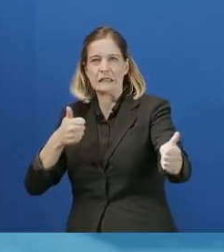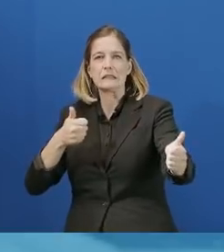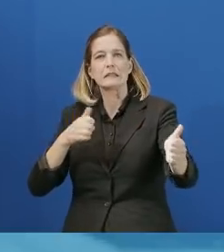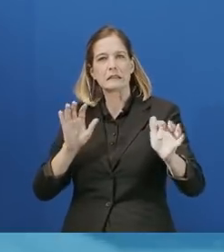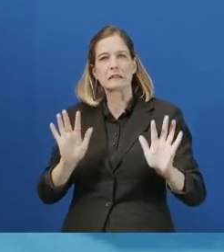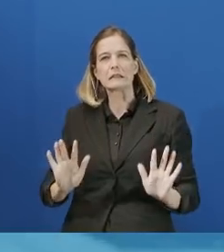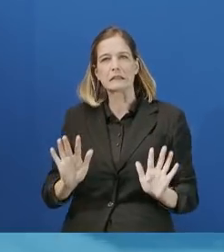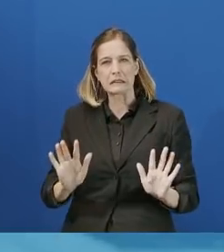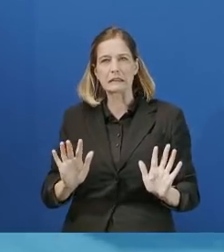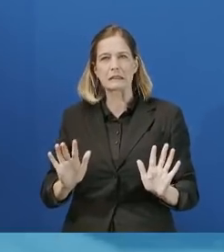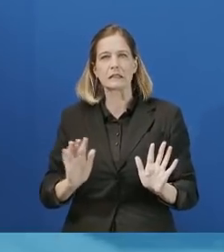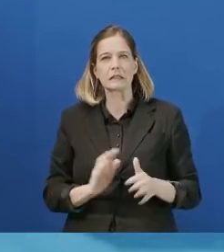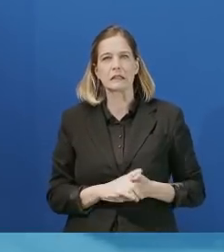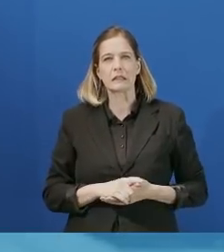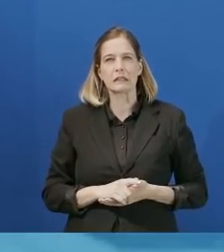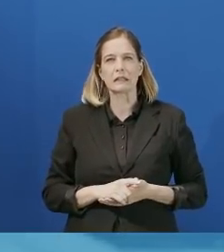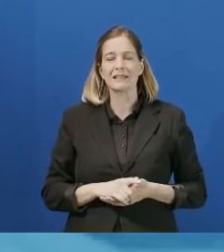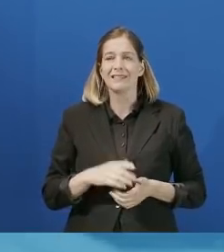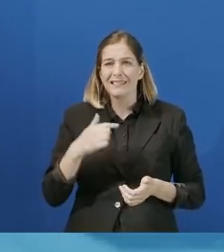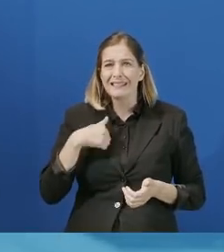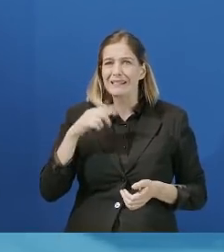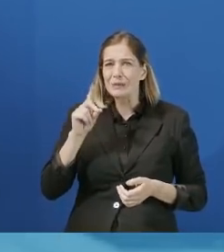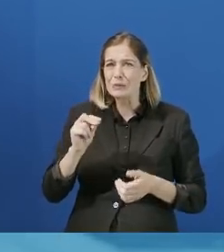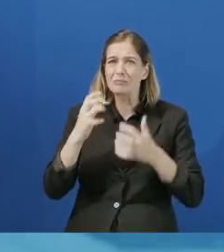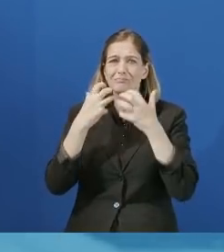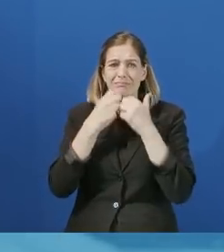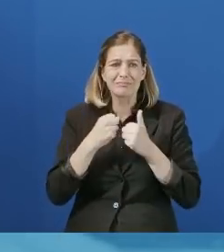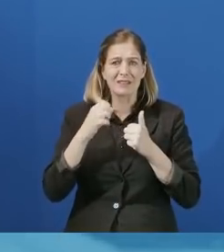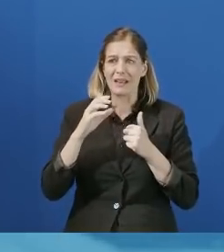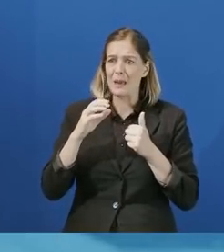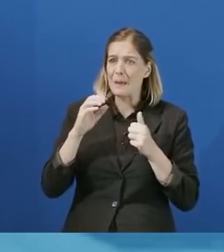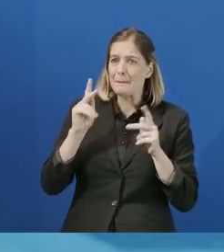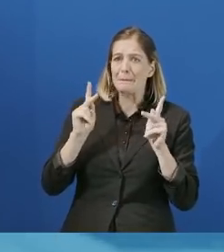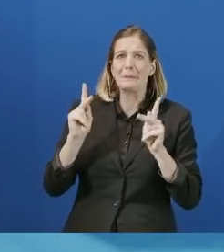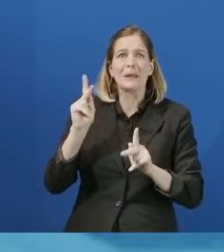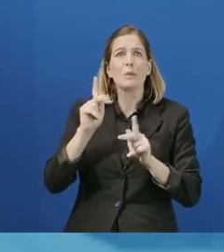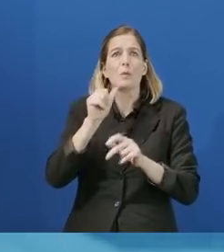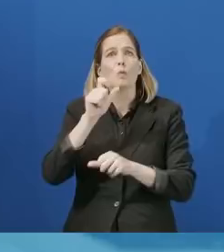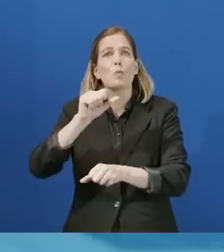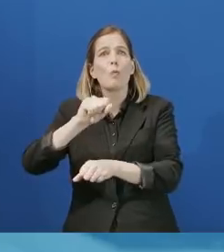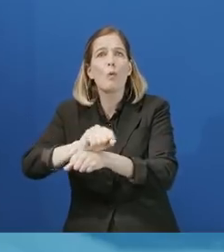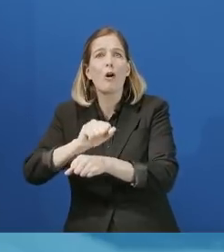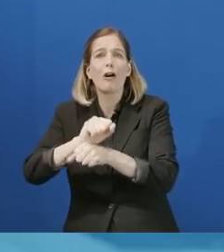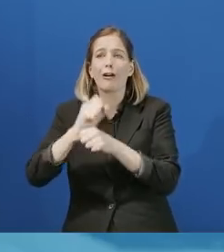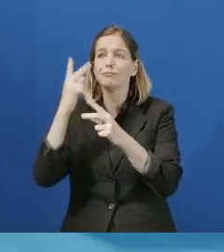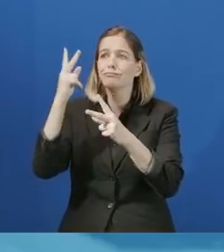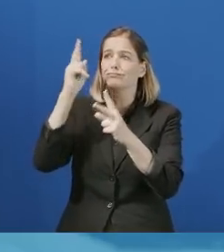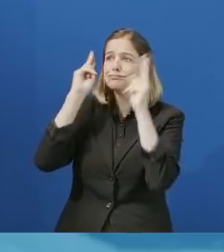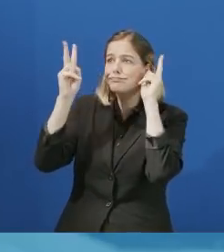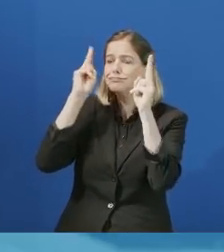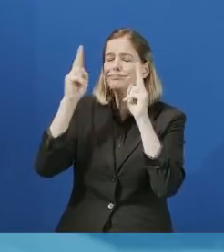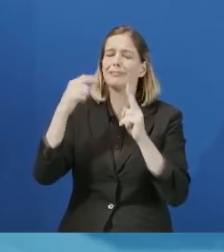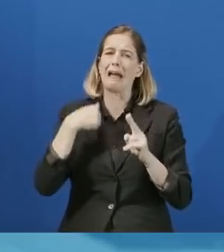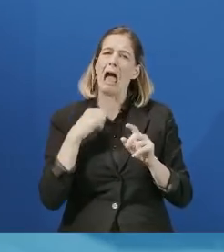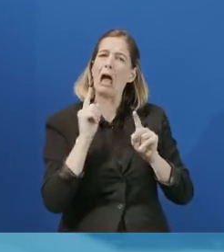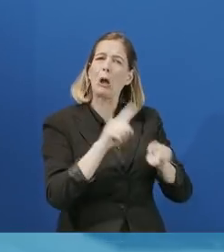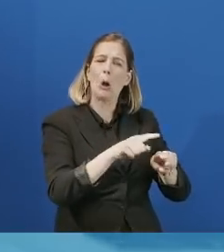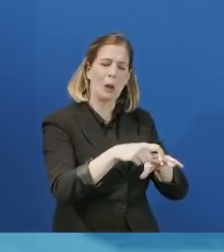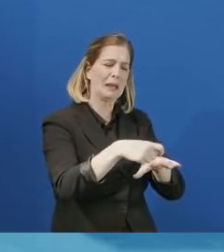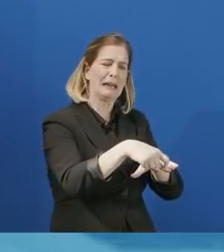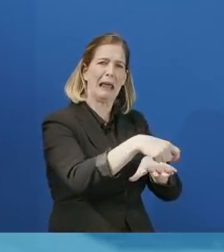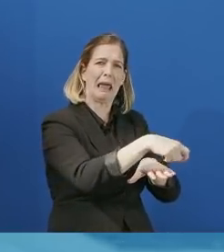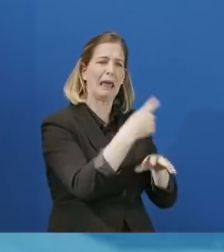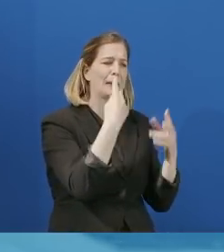and that's our barber shops. I don't spend a lot of time in nail salons or hair salons, but they are